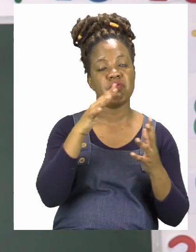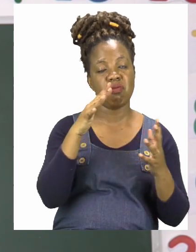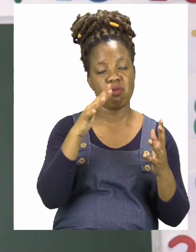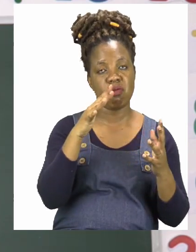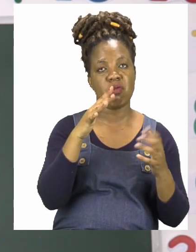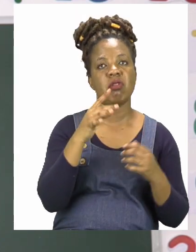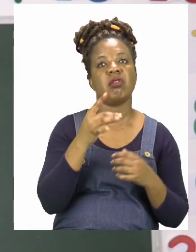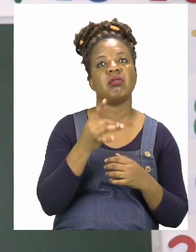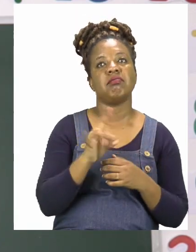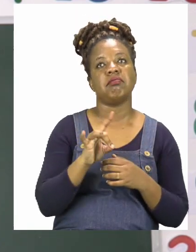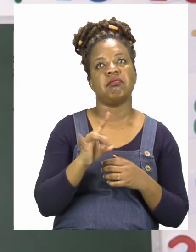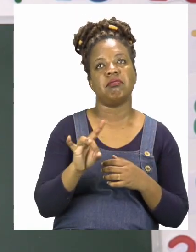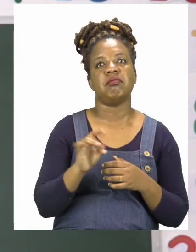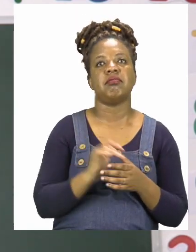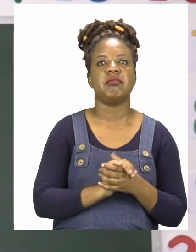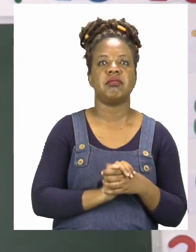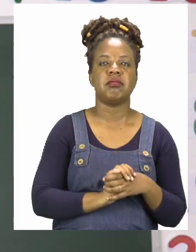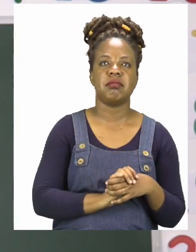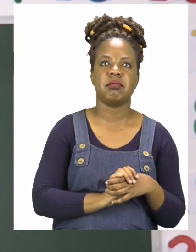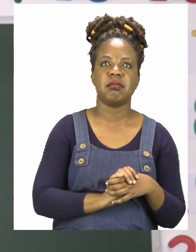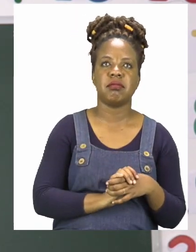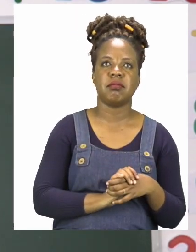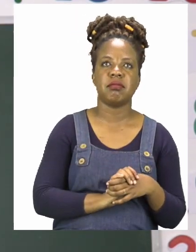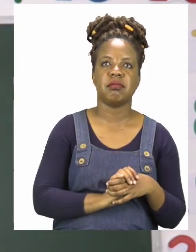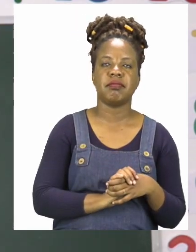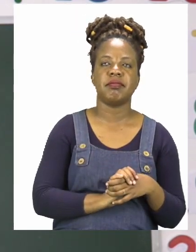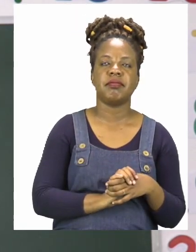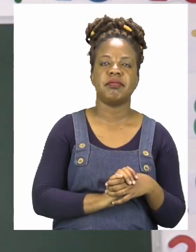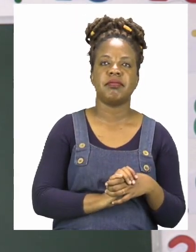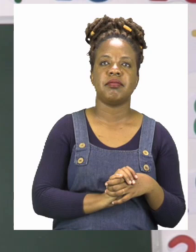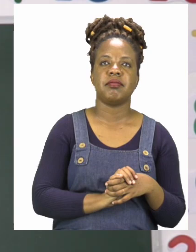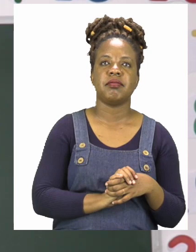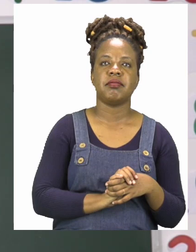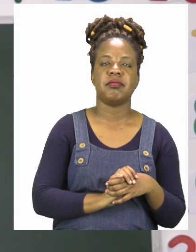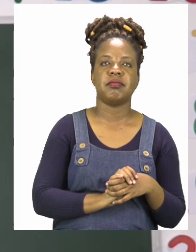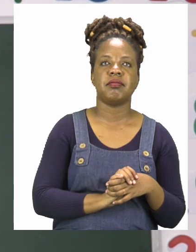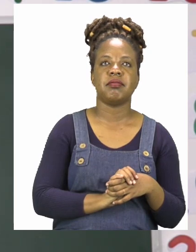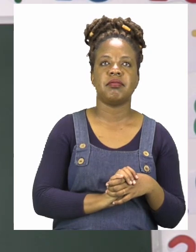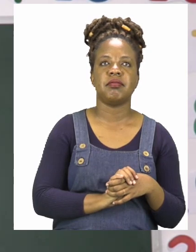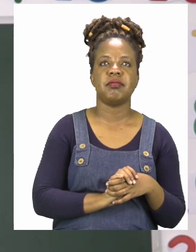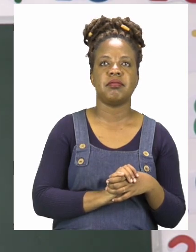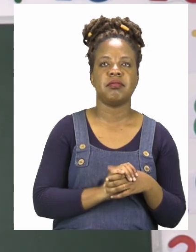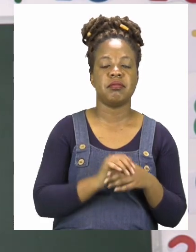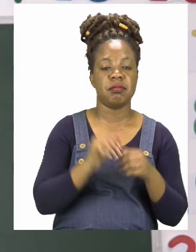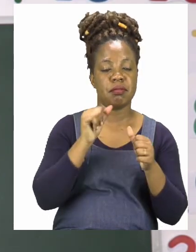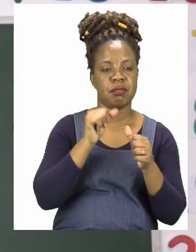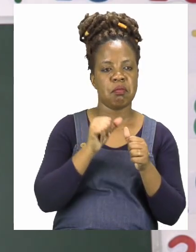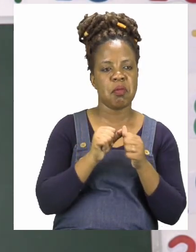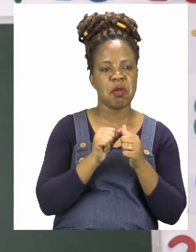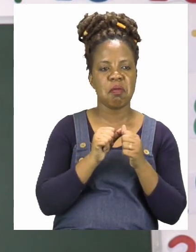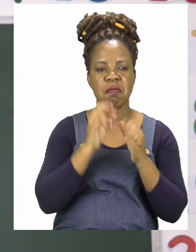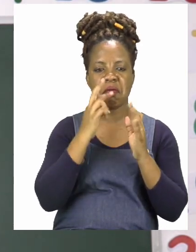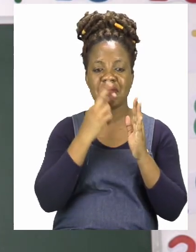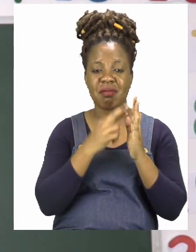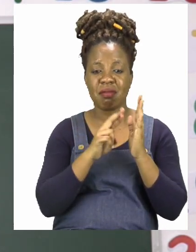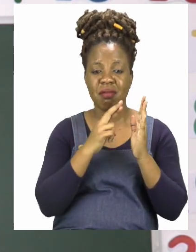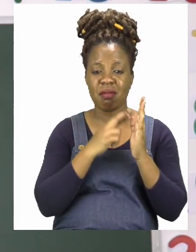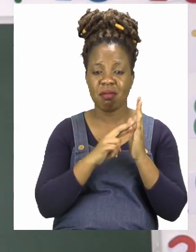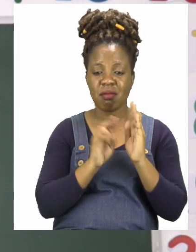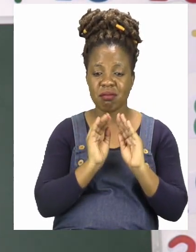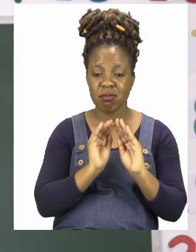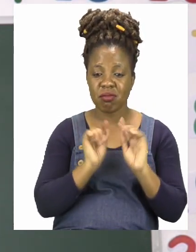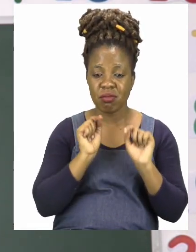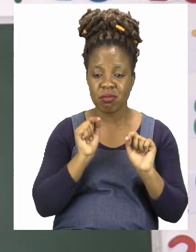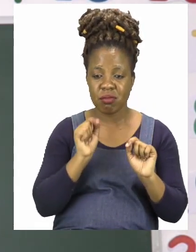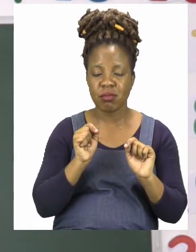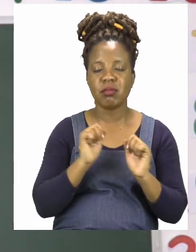than 88. So remember all the little rules I've told you today, boys and girls. Take your time with